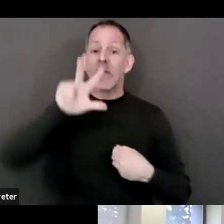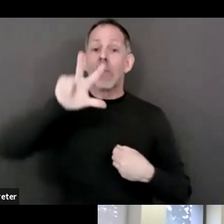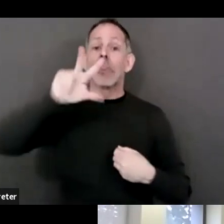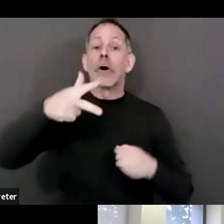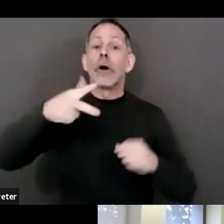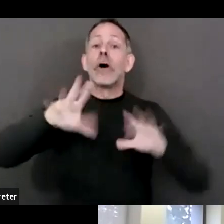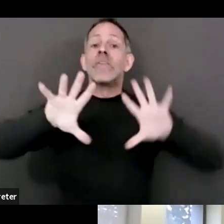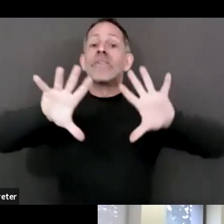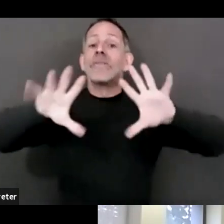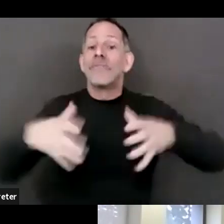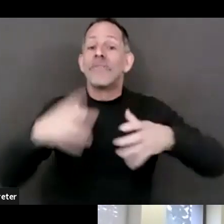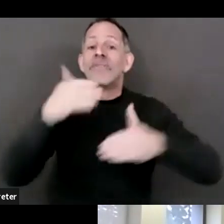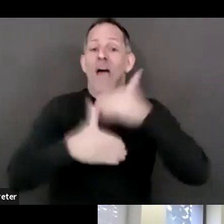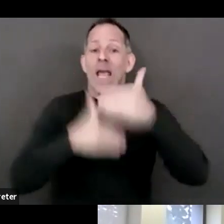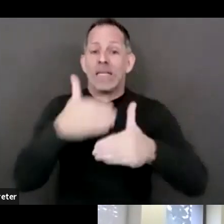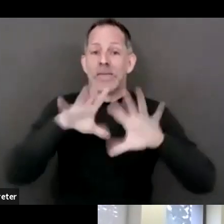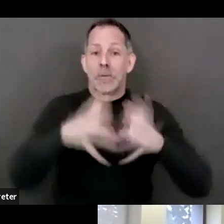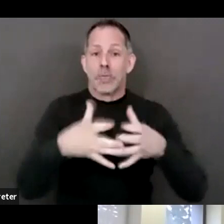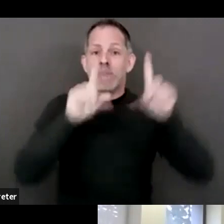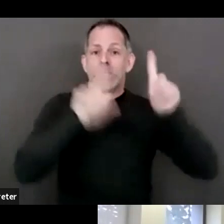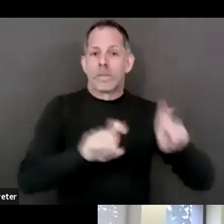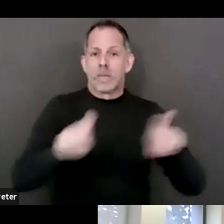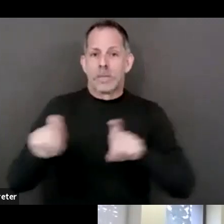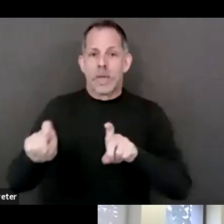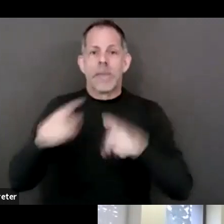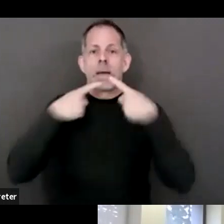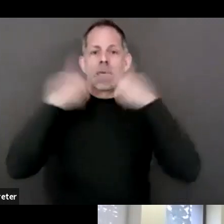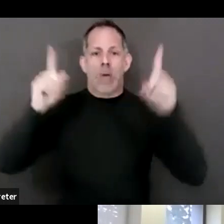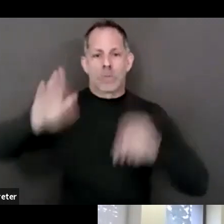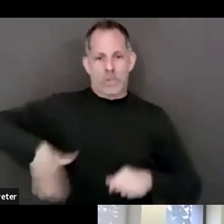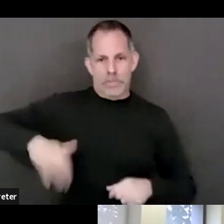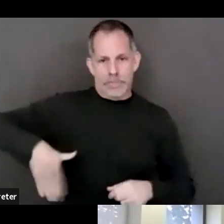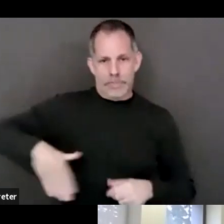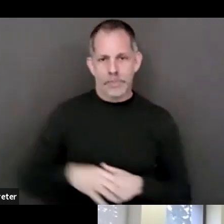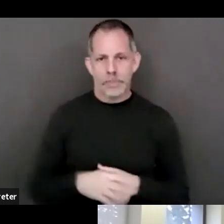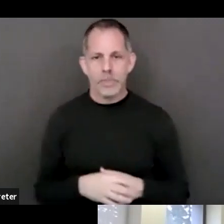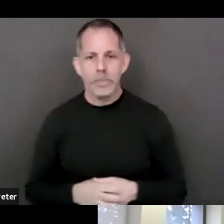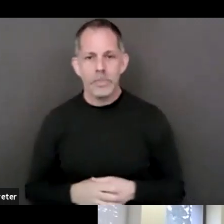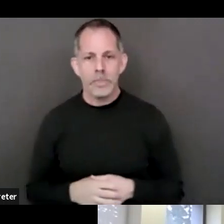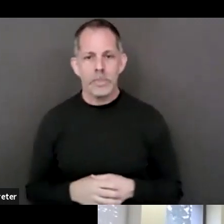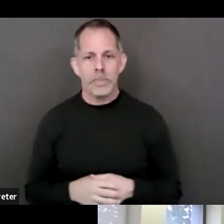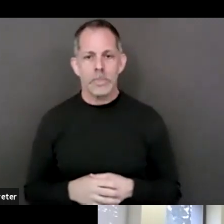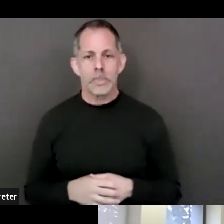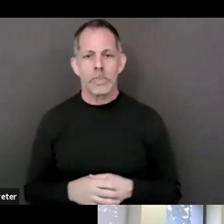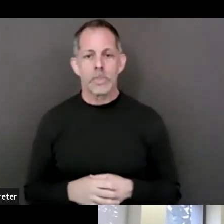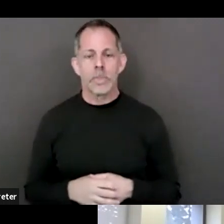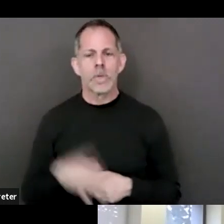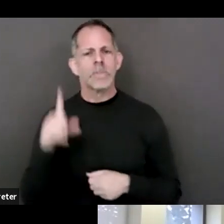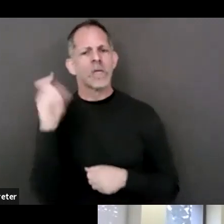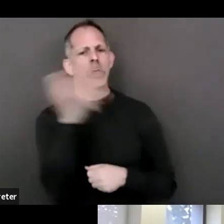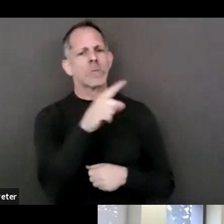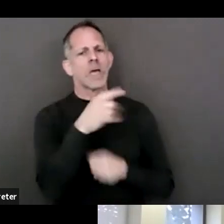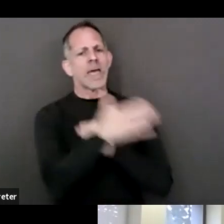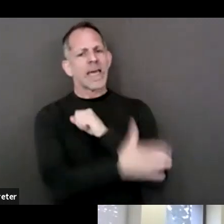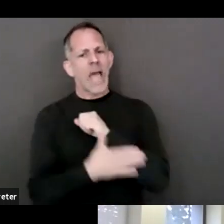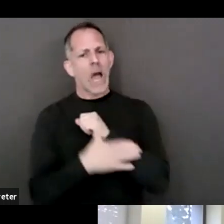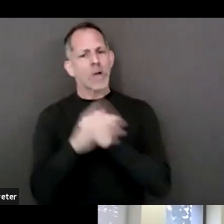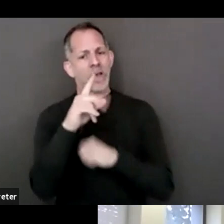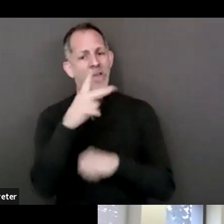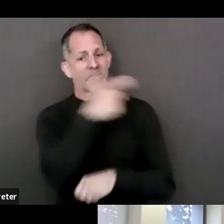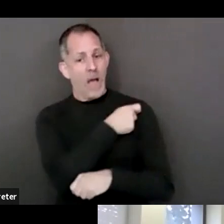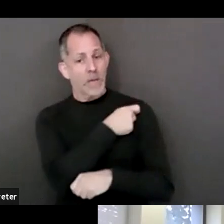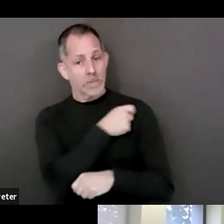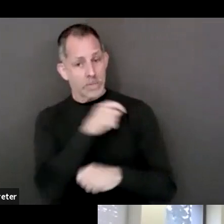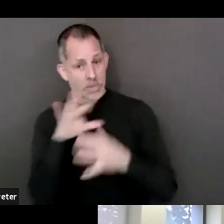Okay. Do you think tying a county's vaccination rates to the reopening metrics would incentivize folks to get vaccinated quickly? And Dr., this touches